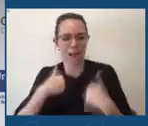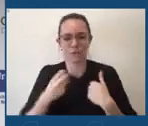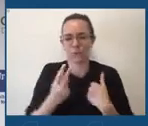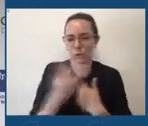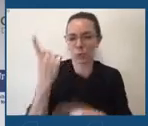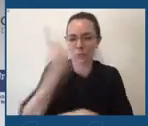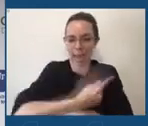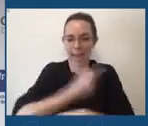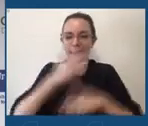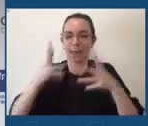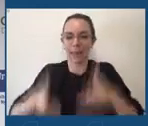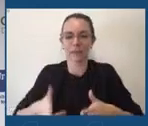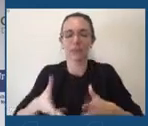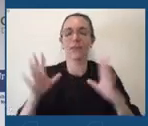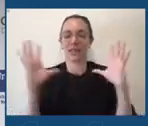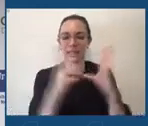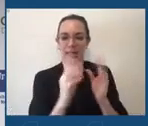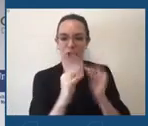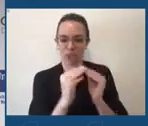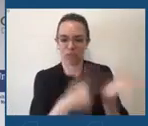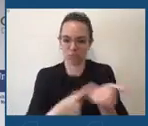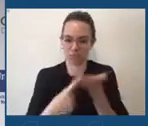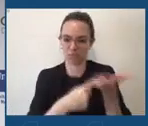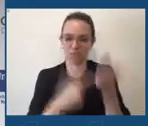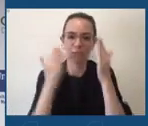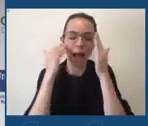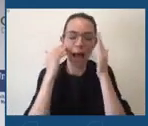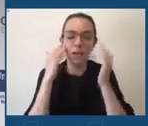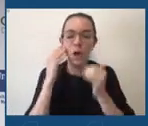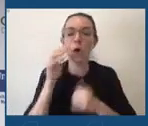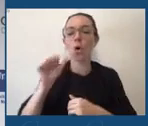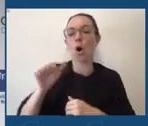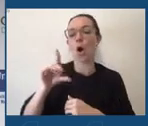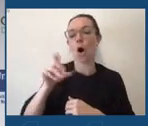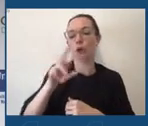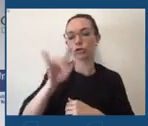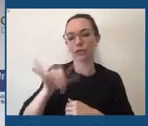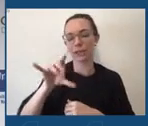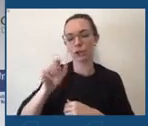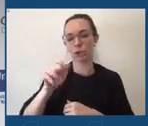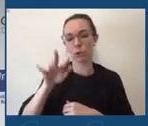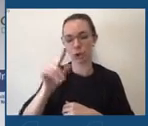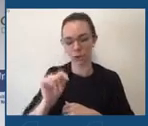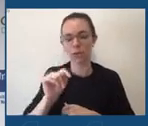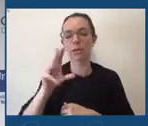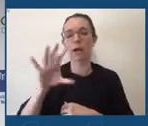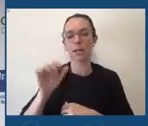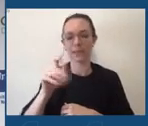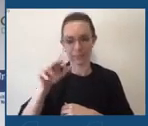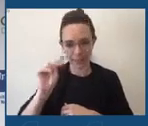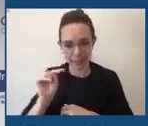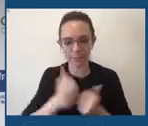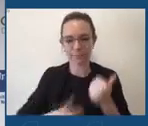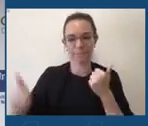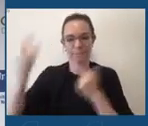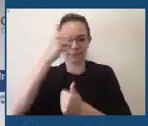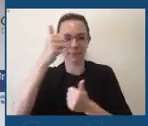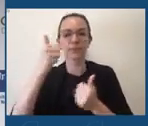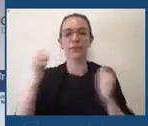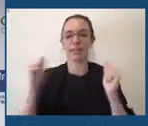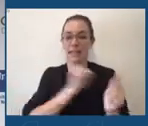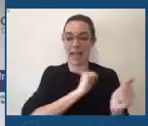of session, and I know Andre Stewart Cousins is the leader of the Senate, and Carl Heastie is the leader of the Assembly. We will